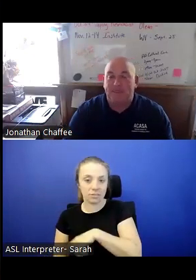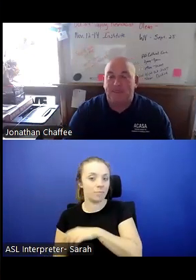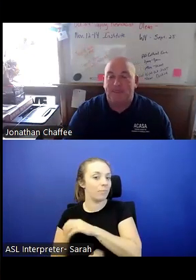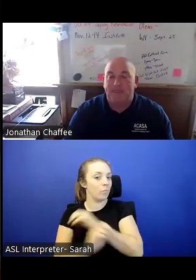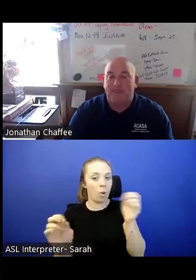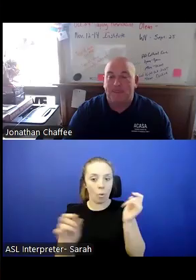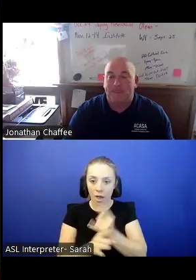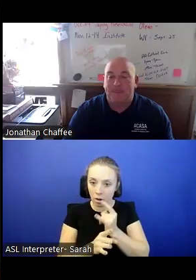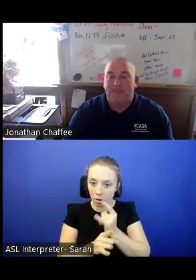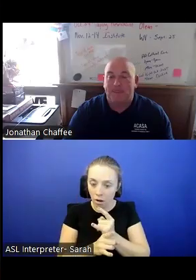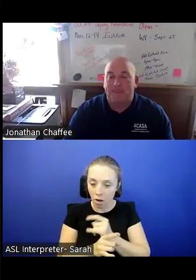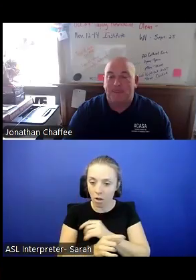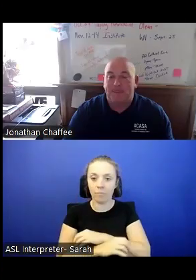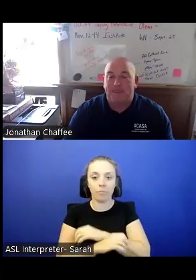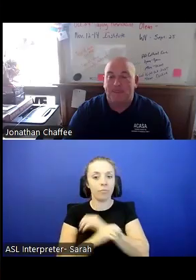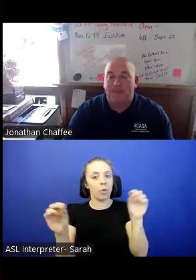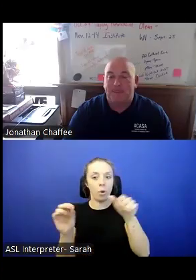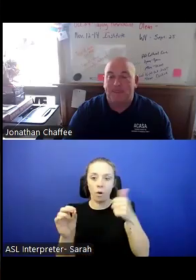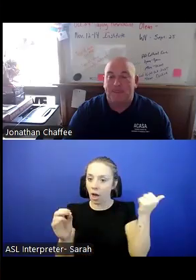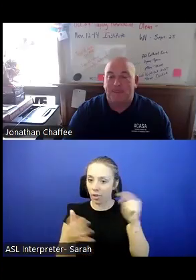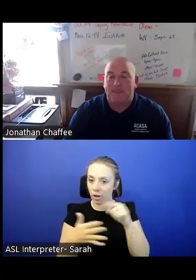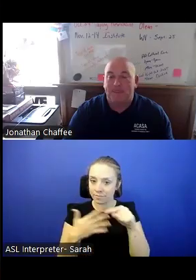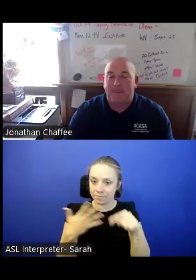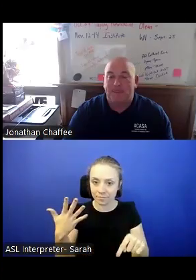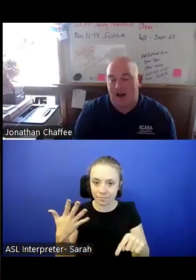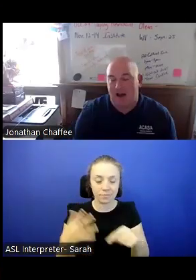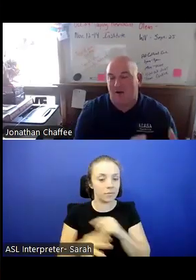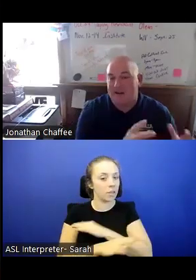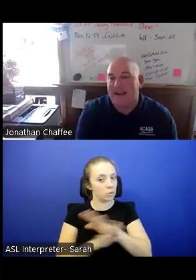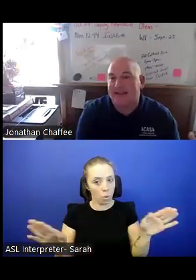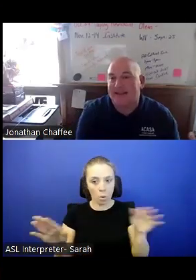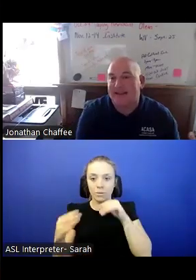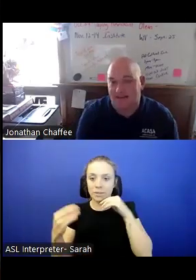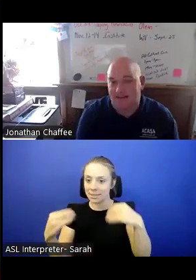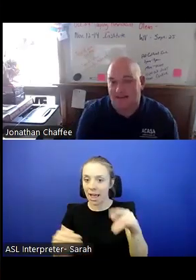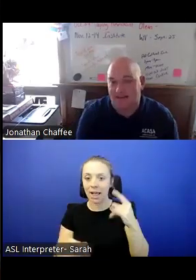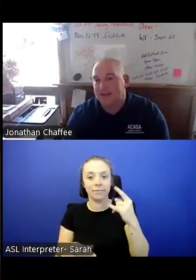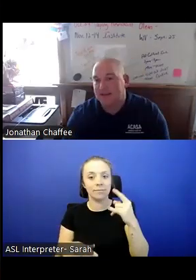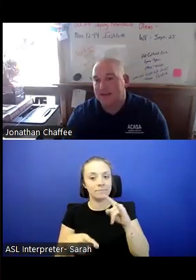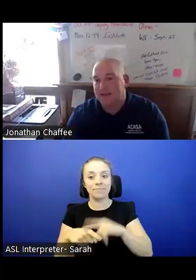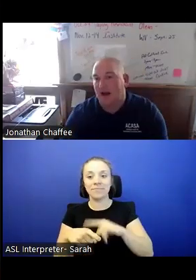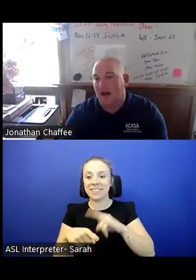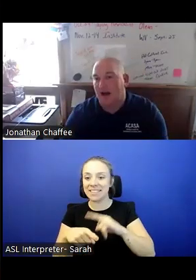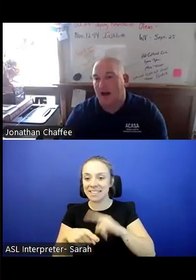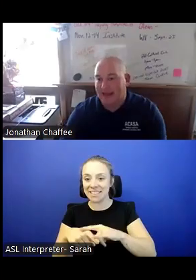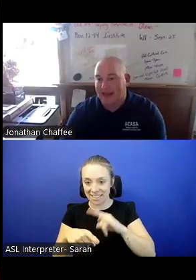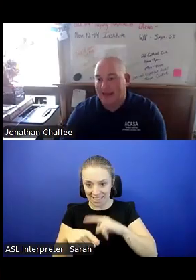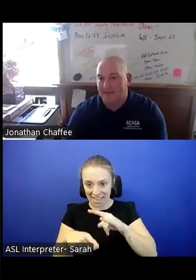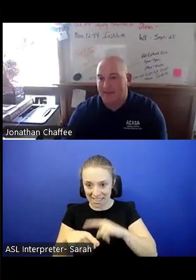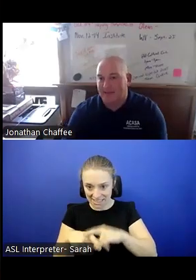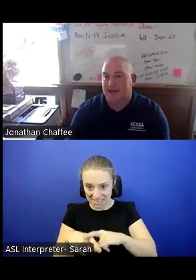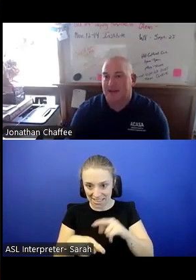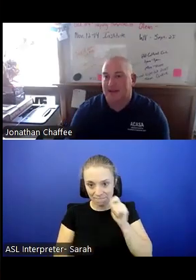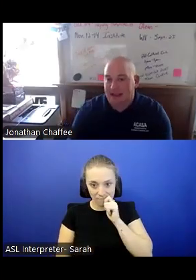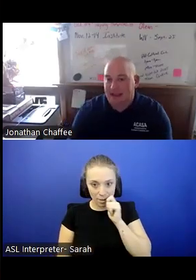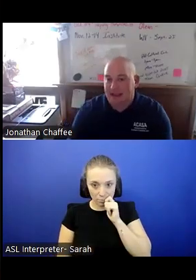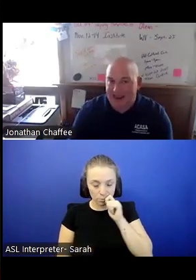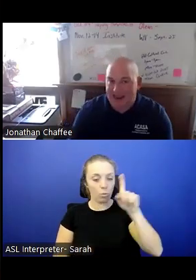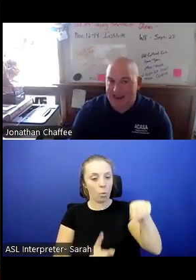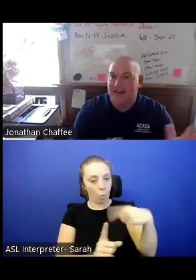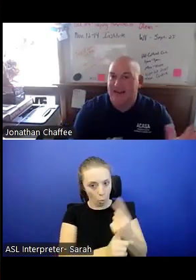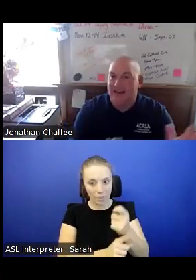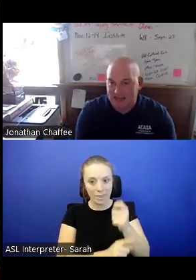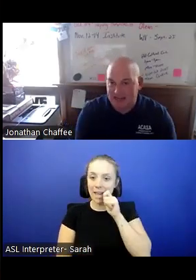they don't sell, and they also do not sell nicotine vapes. They only sell cannabis